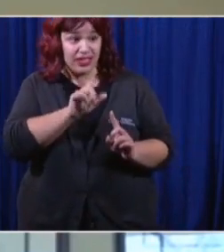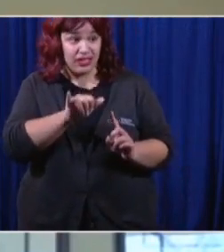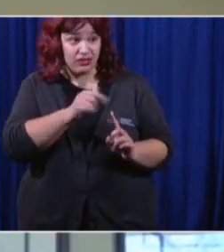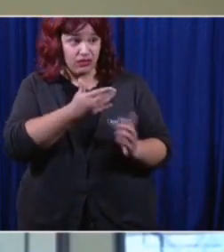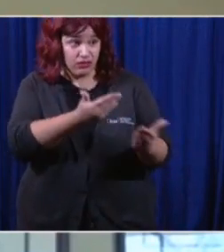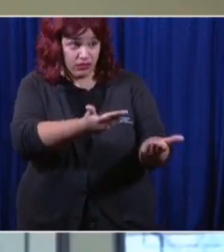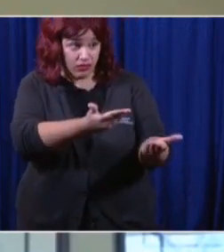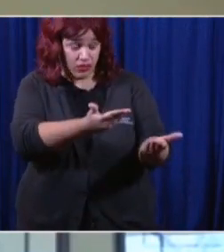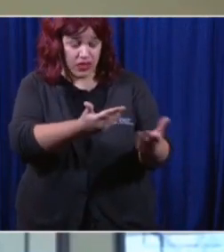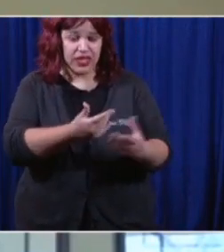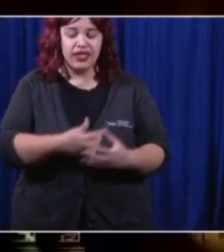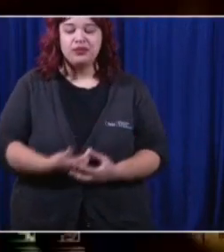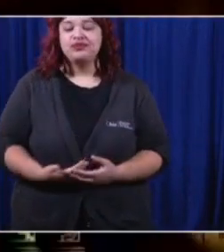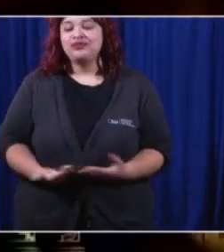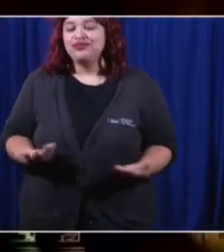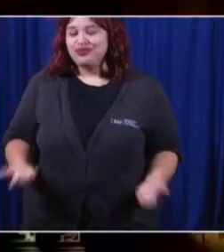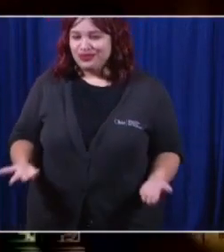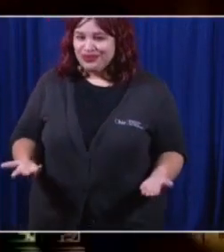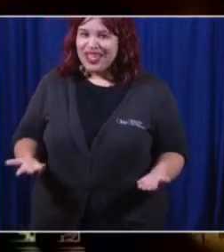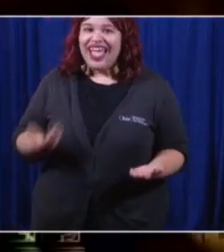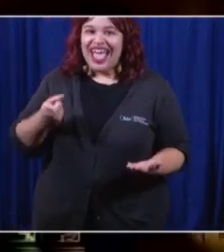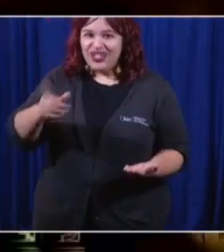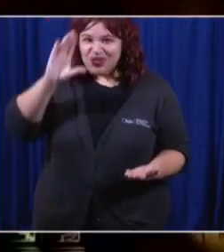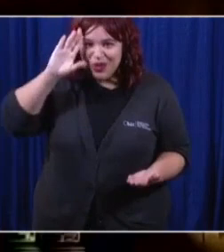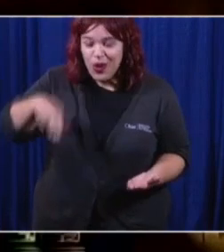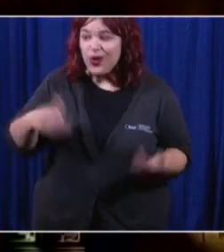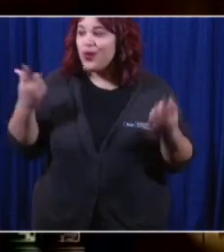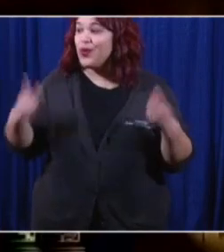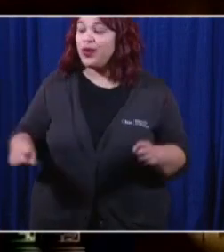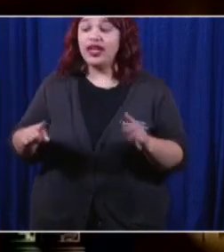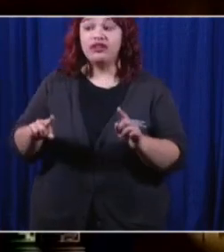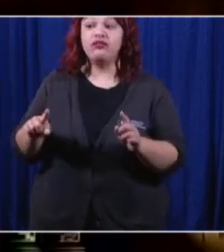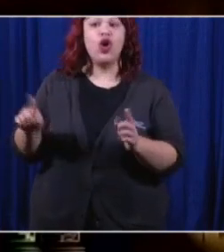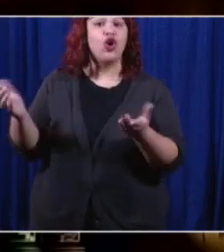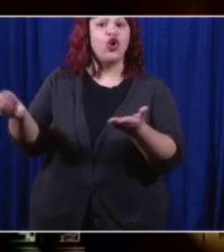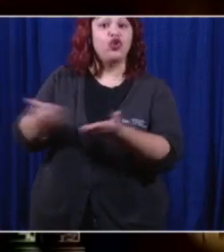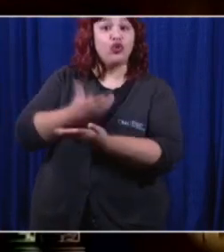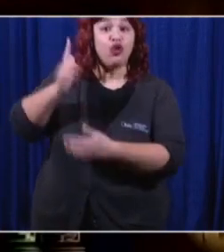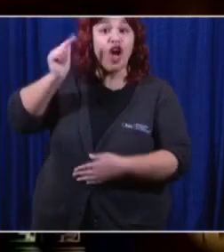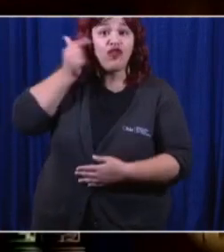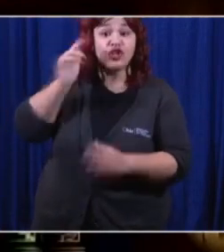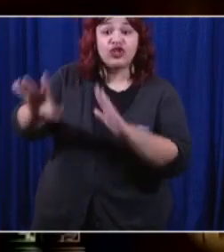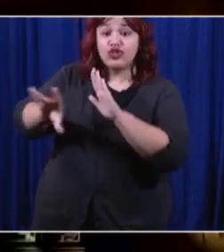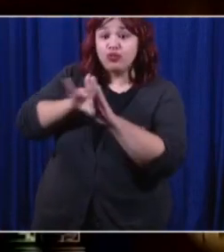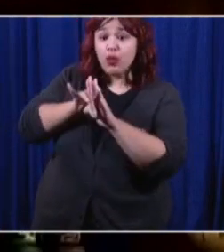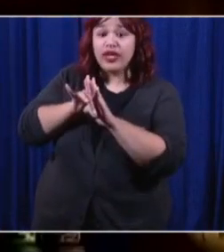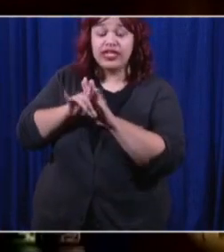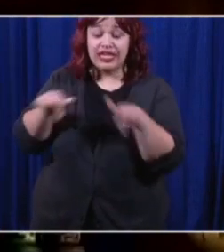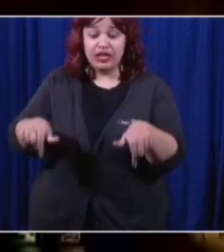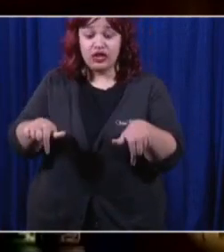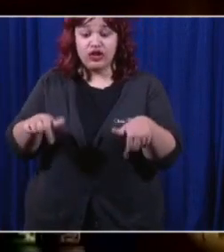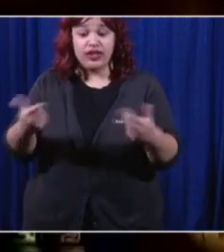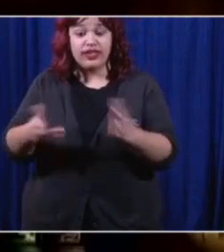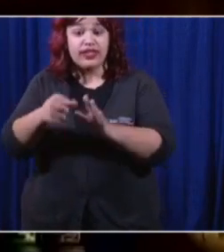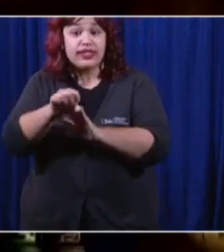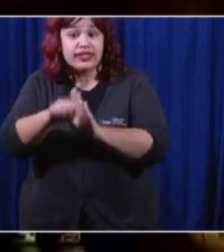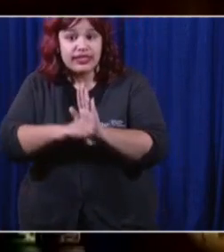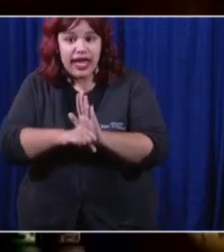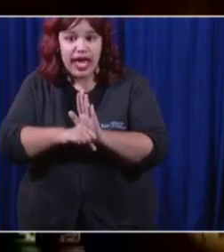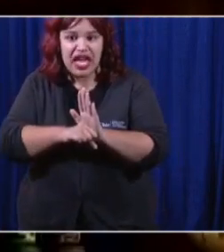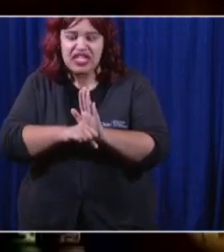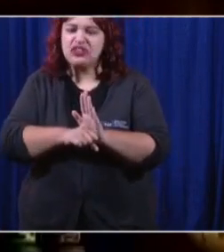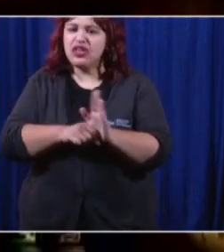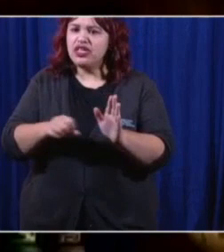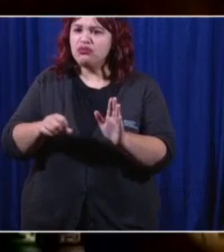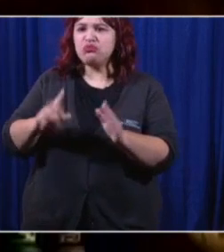much like state government changes over time, and administrations change, so we're quite used to the federal government having